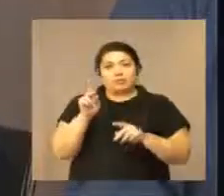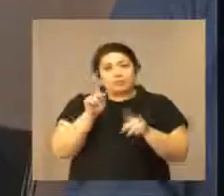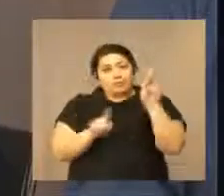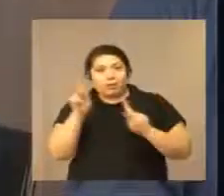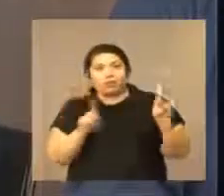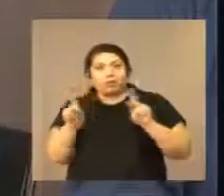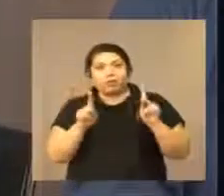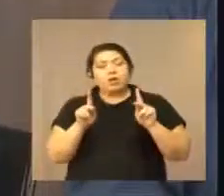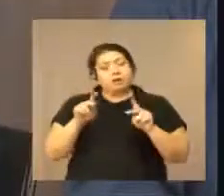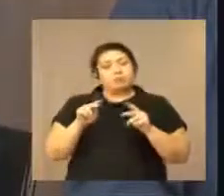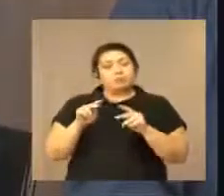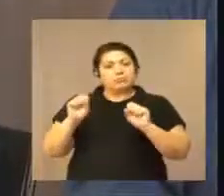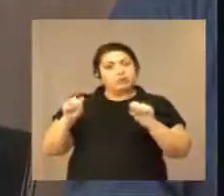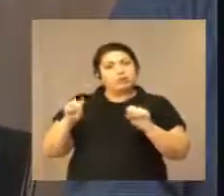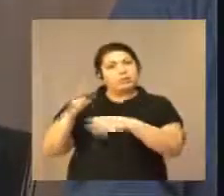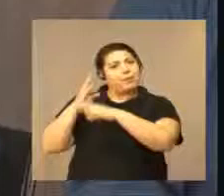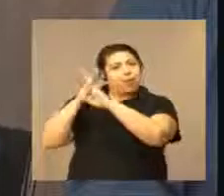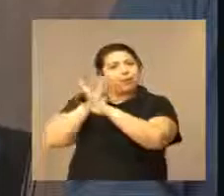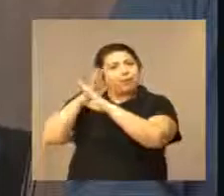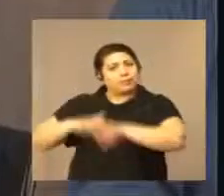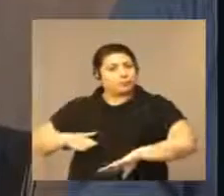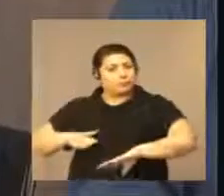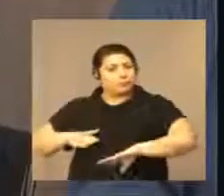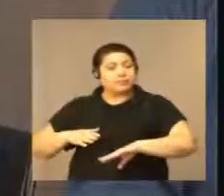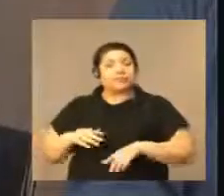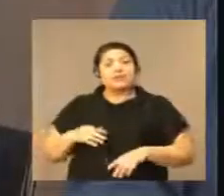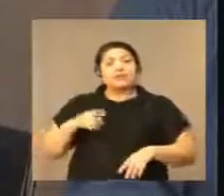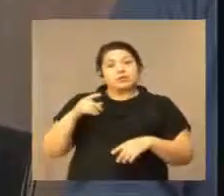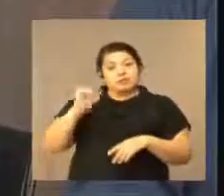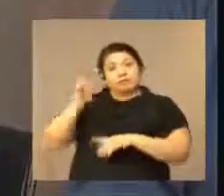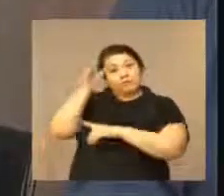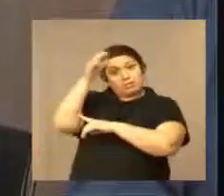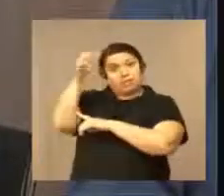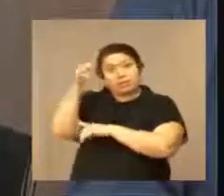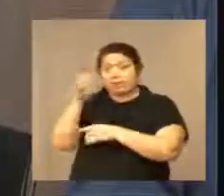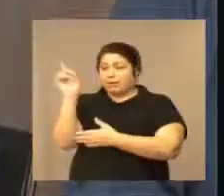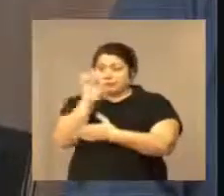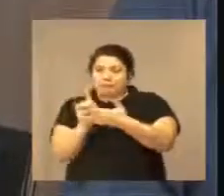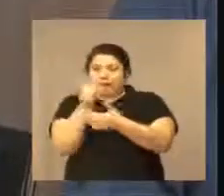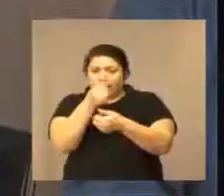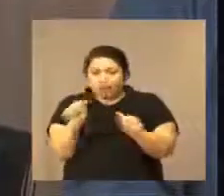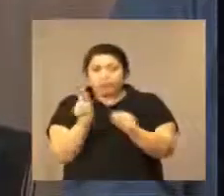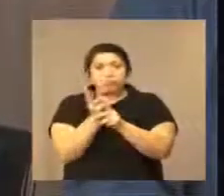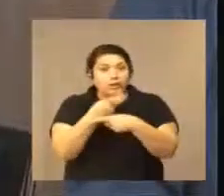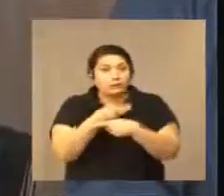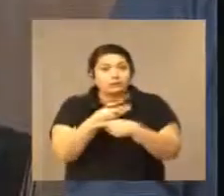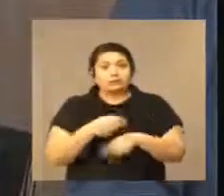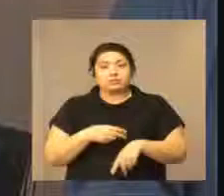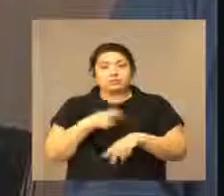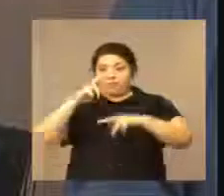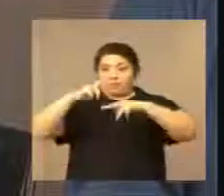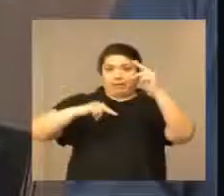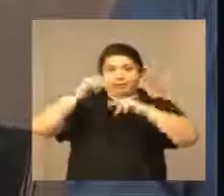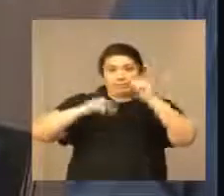be eliminated. Given the concept of designing all products and the built